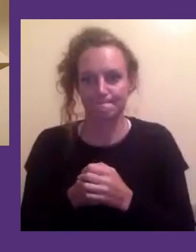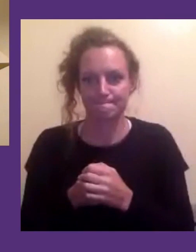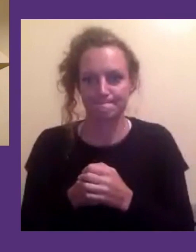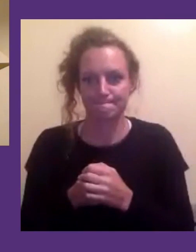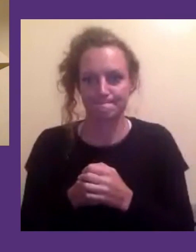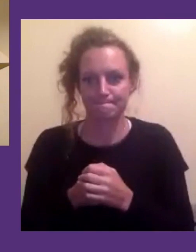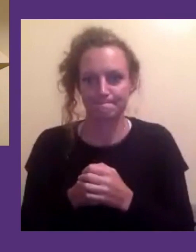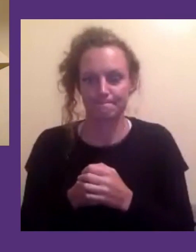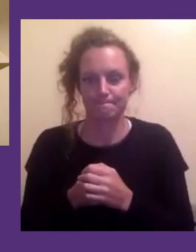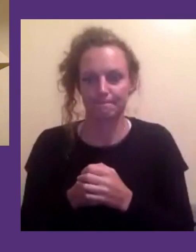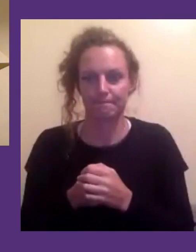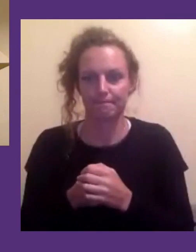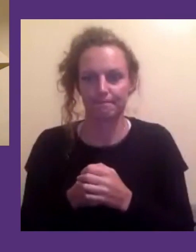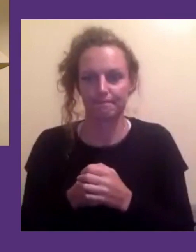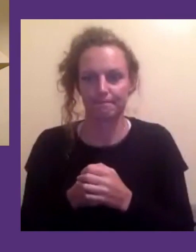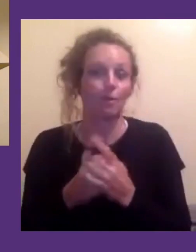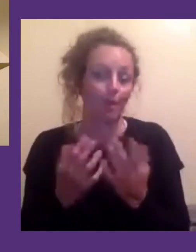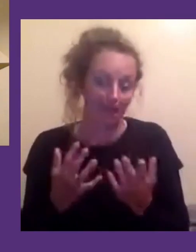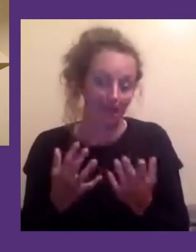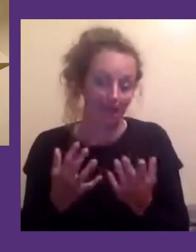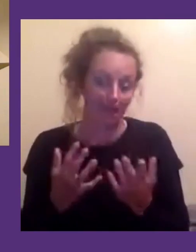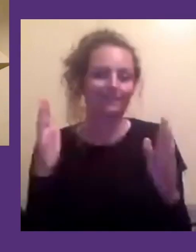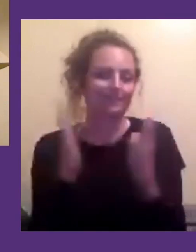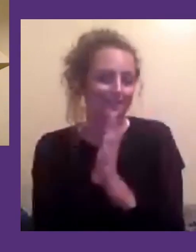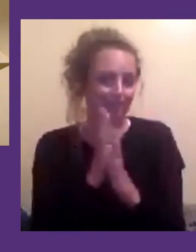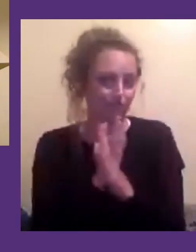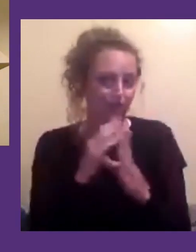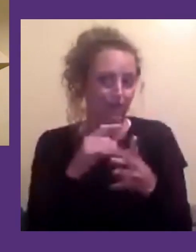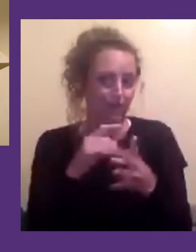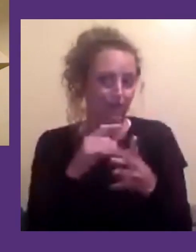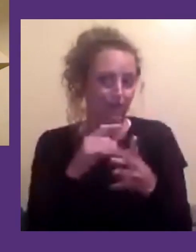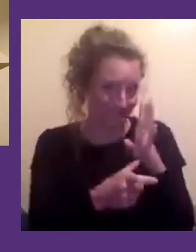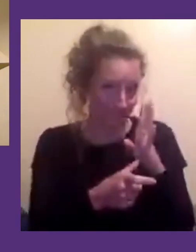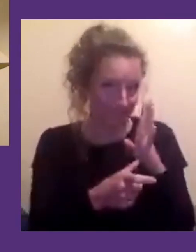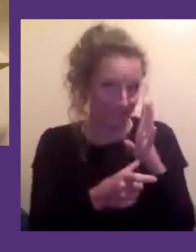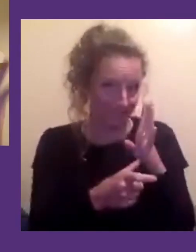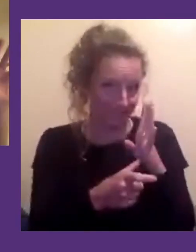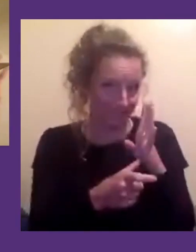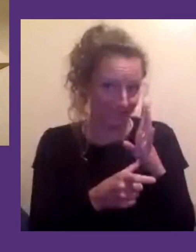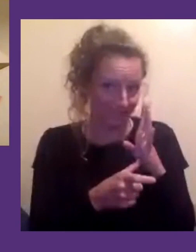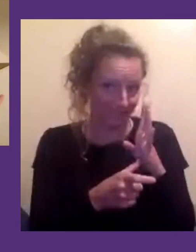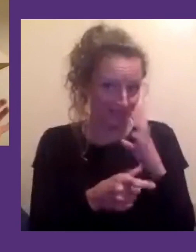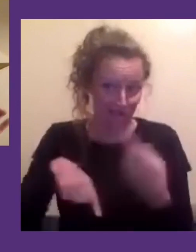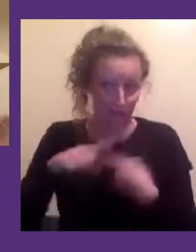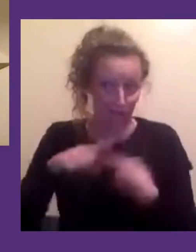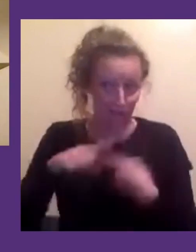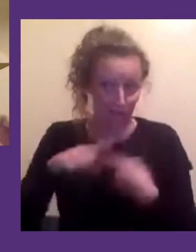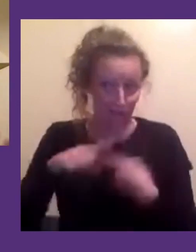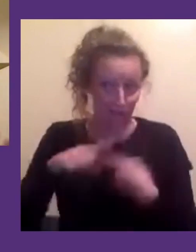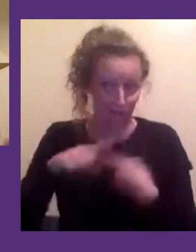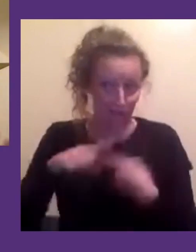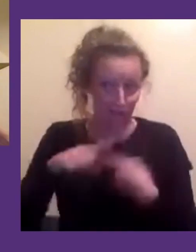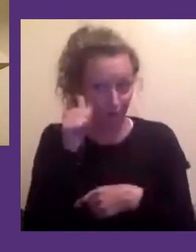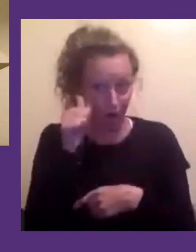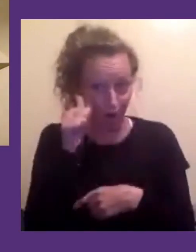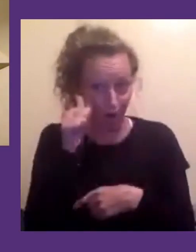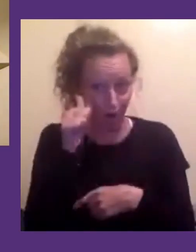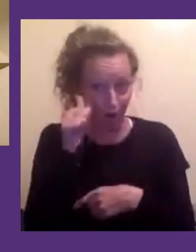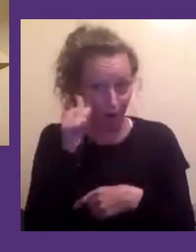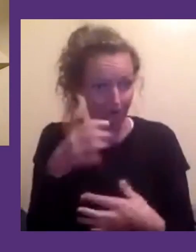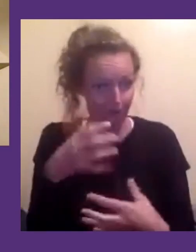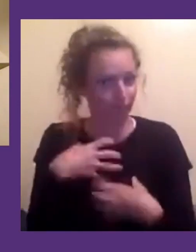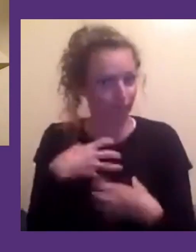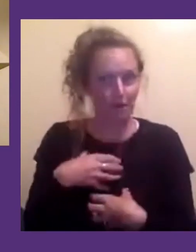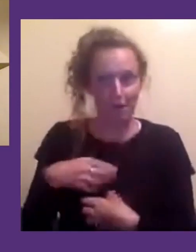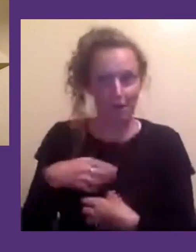that we are, shock horror, just people. I know. Let's begin for